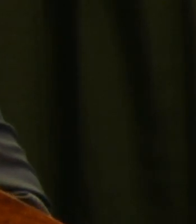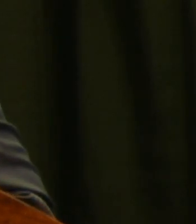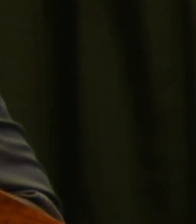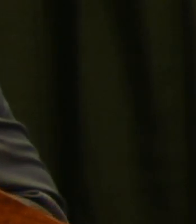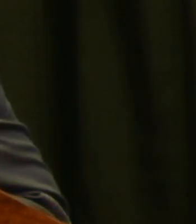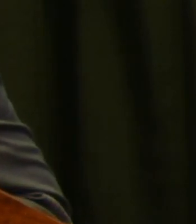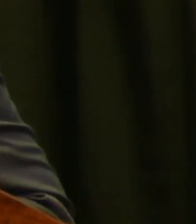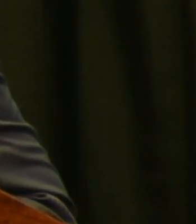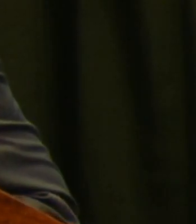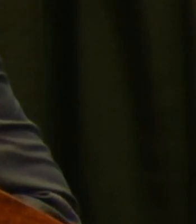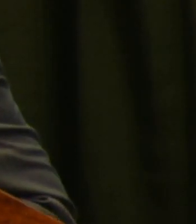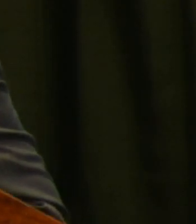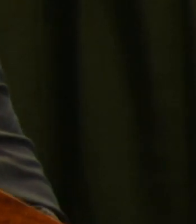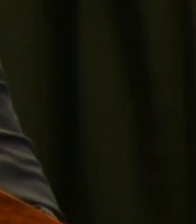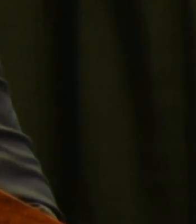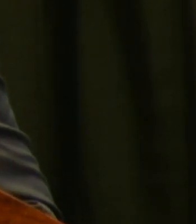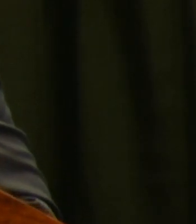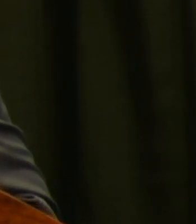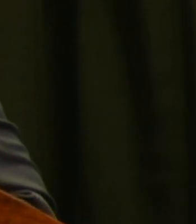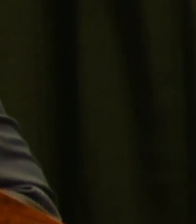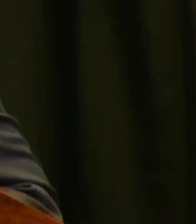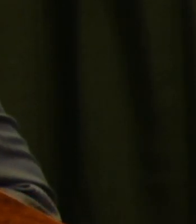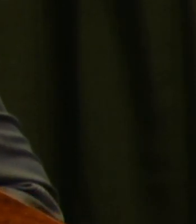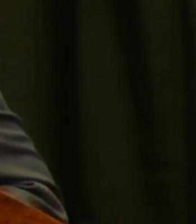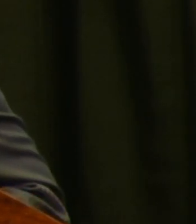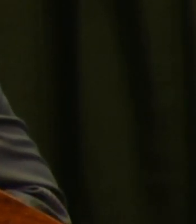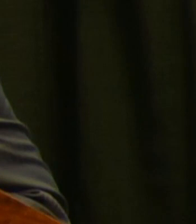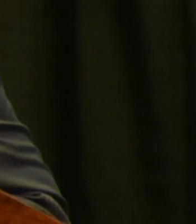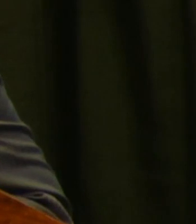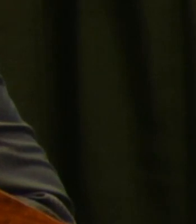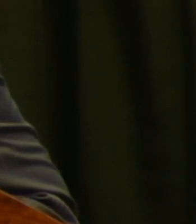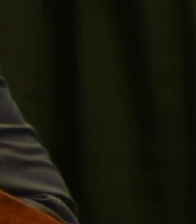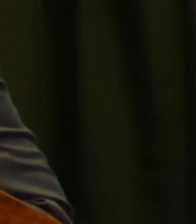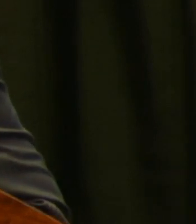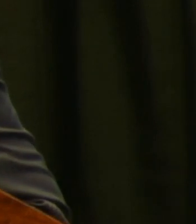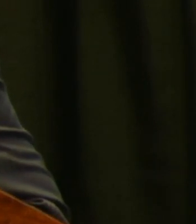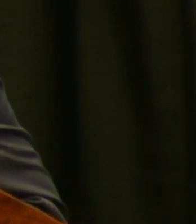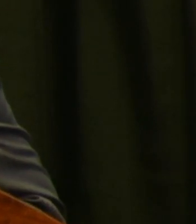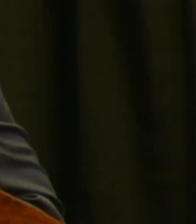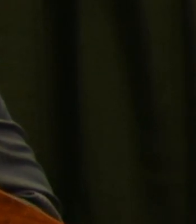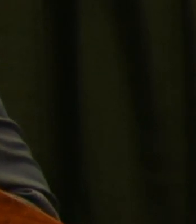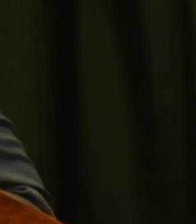distingués invités, en vos titres et qualités respectifs,